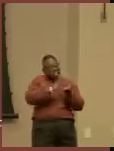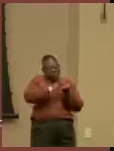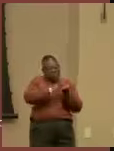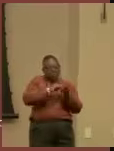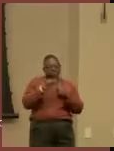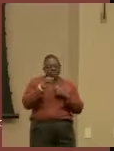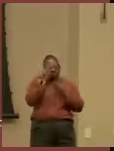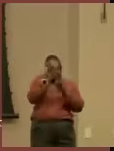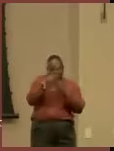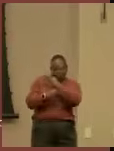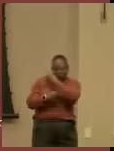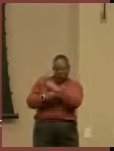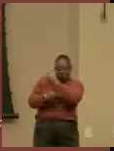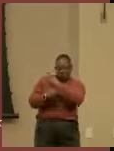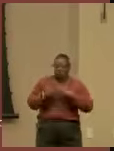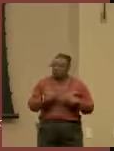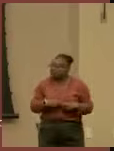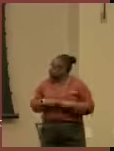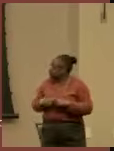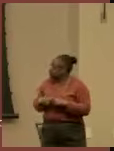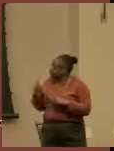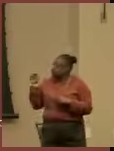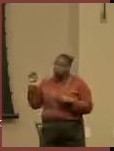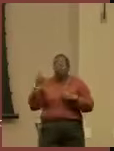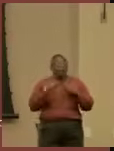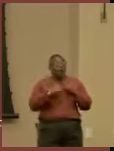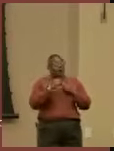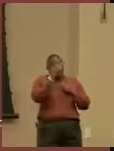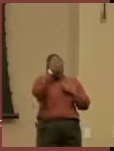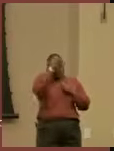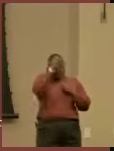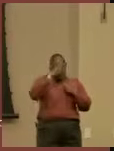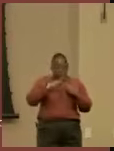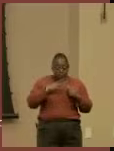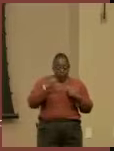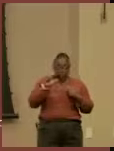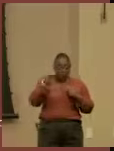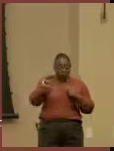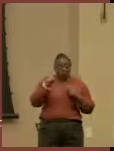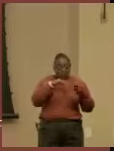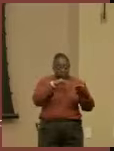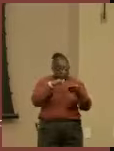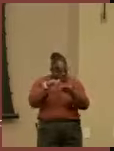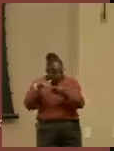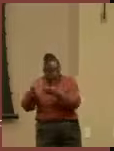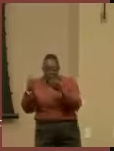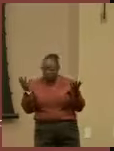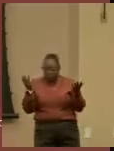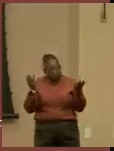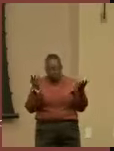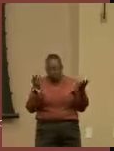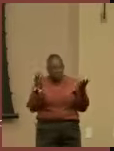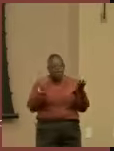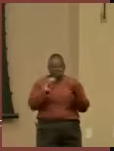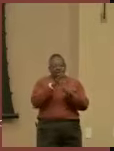FYI. Overall, unfortunately, reproductive health in male lupus is very poorly studied. There's some evidence that some patients